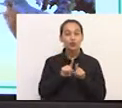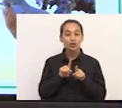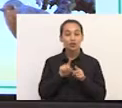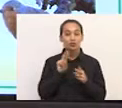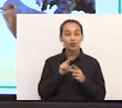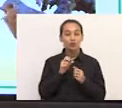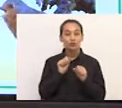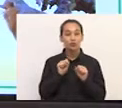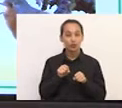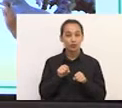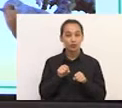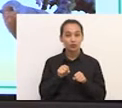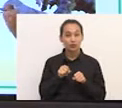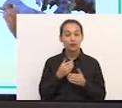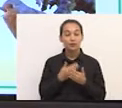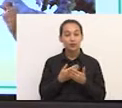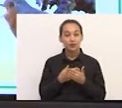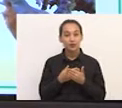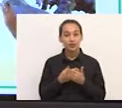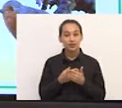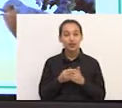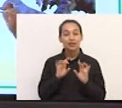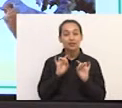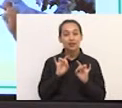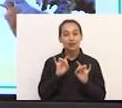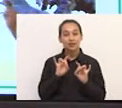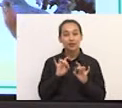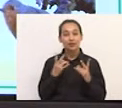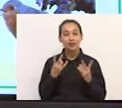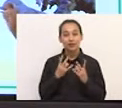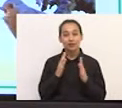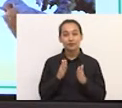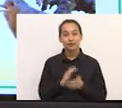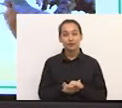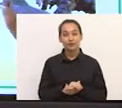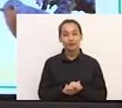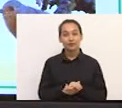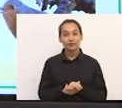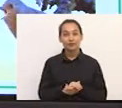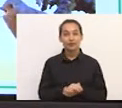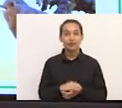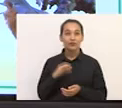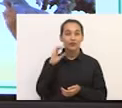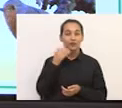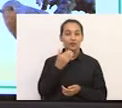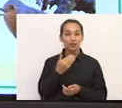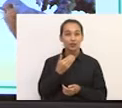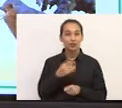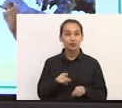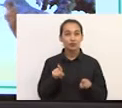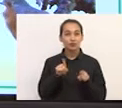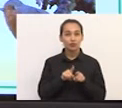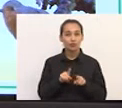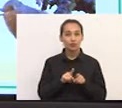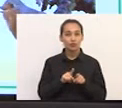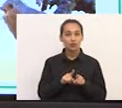yana bir o'rindan sizlarga misol keltirishni o'rinli deb topdim. O'zbek, sen bunday bo'yni yo'g'onlik